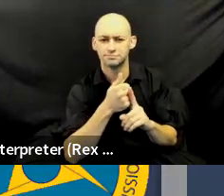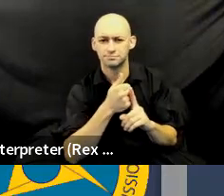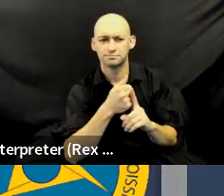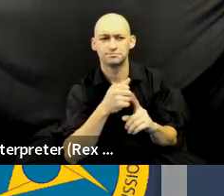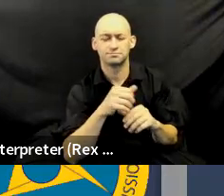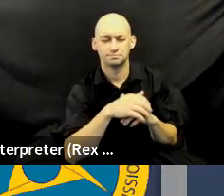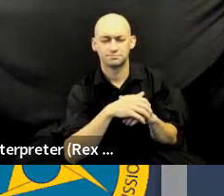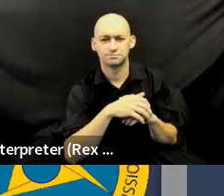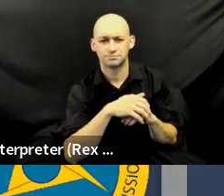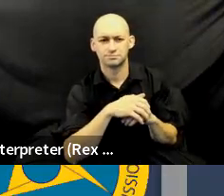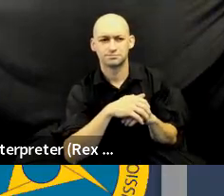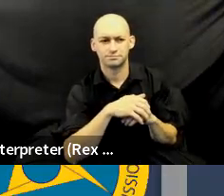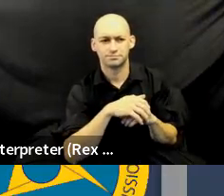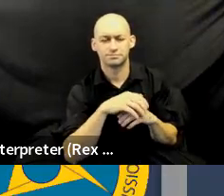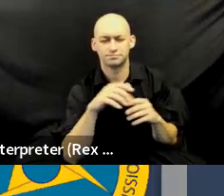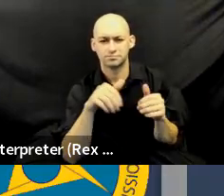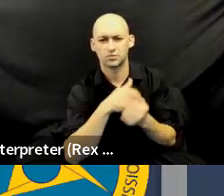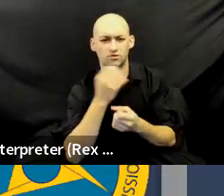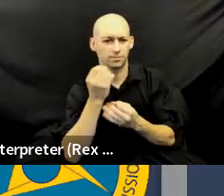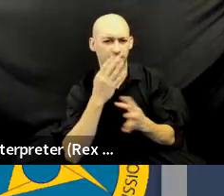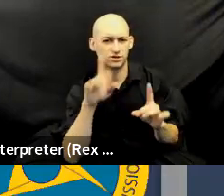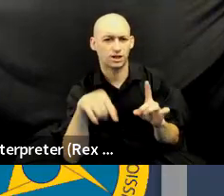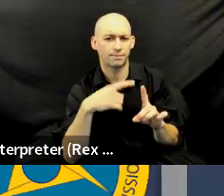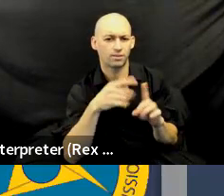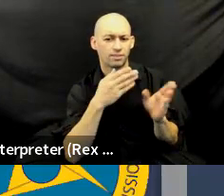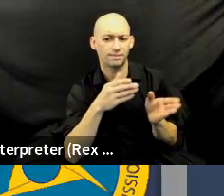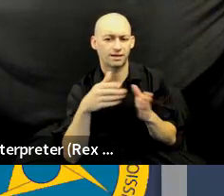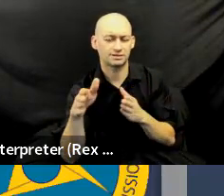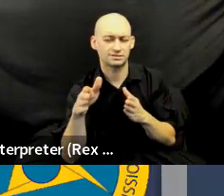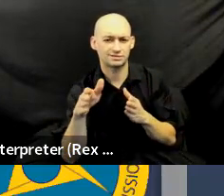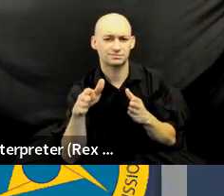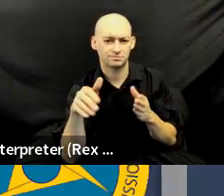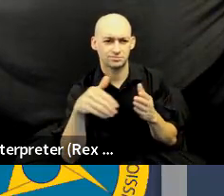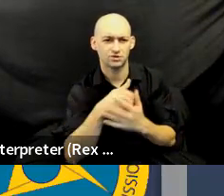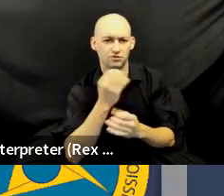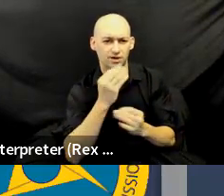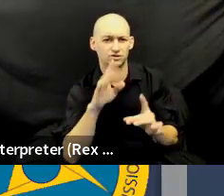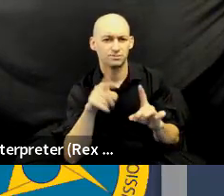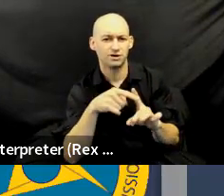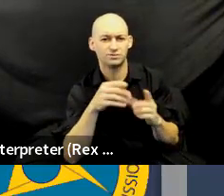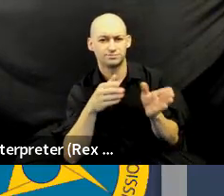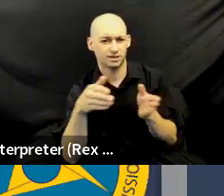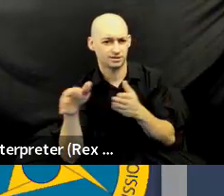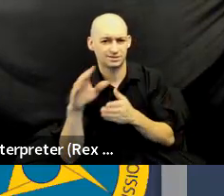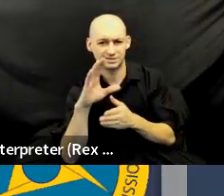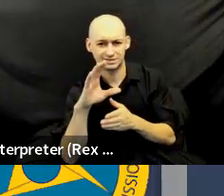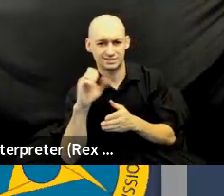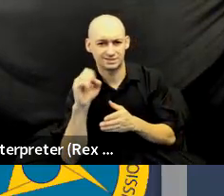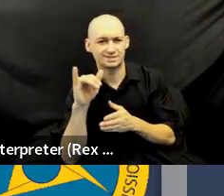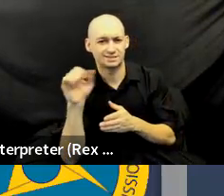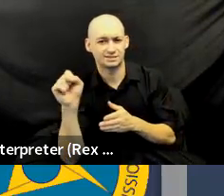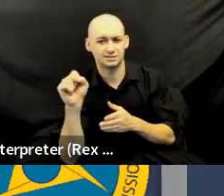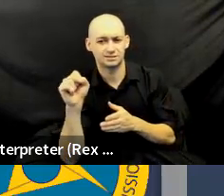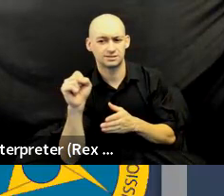staff presented updates regarding the plans to update and implement the Caltrans System Investment Strategy, or CSIS. The updates